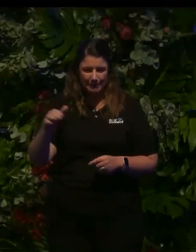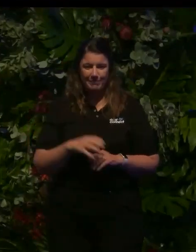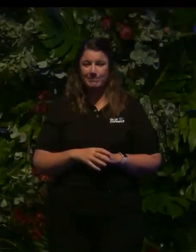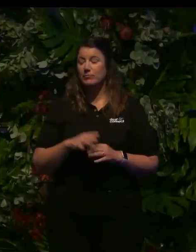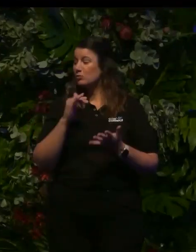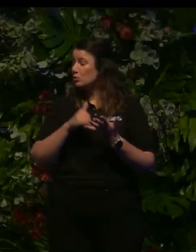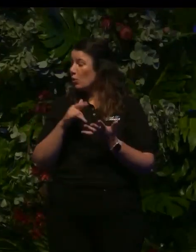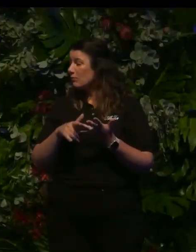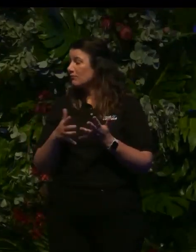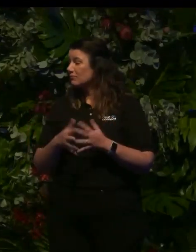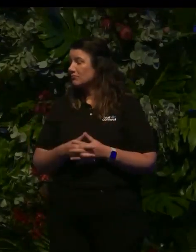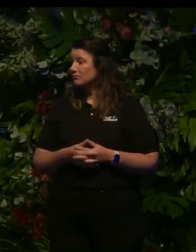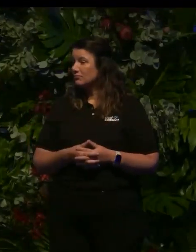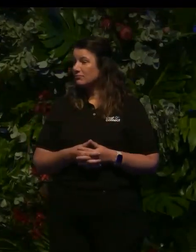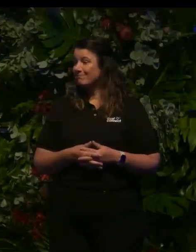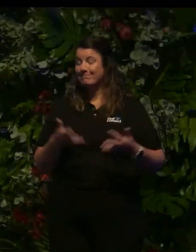So